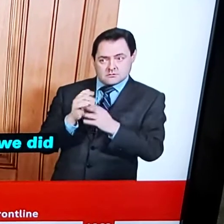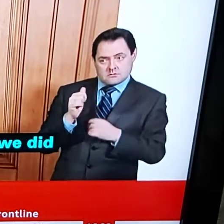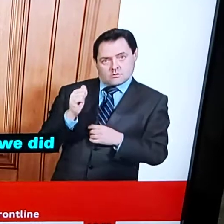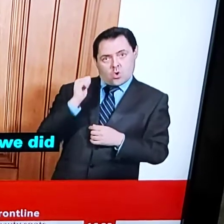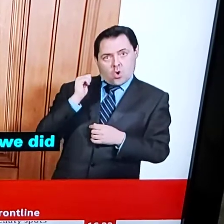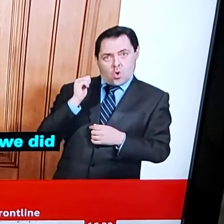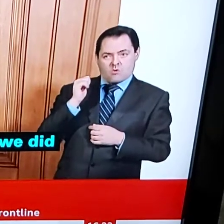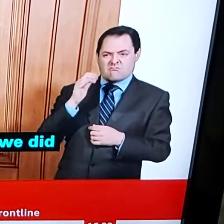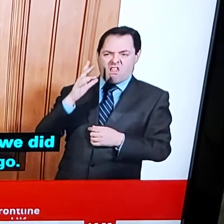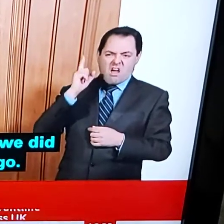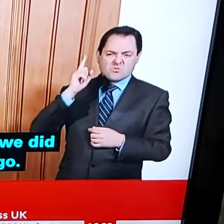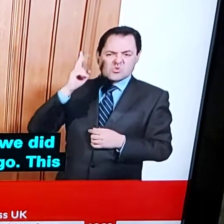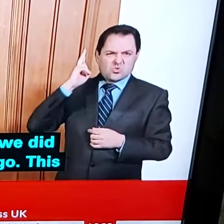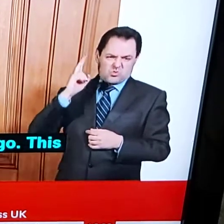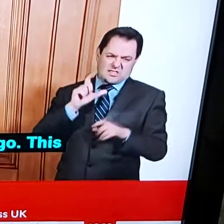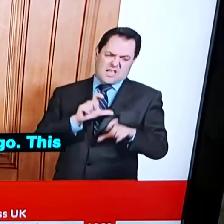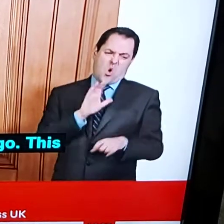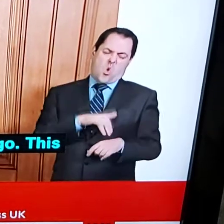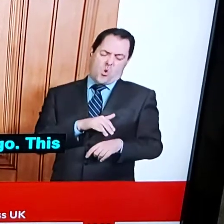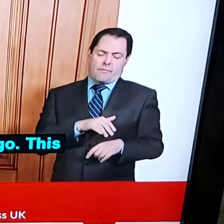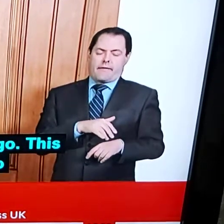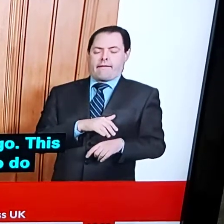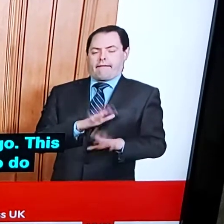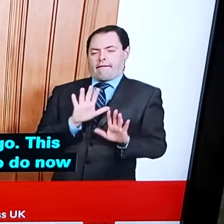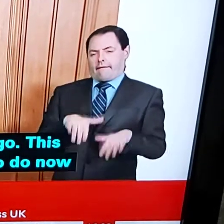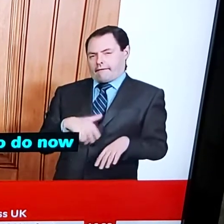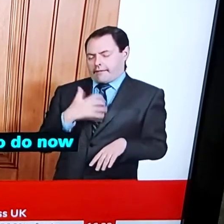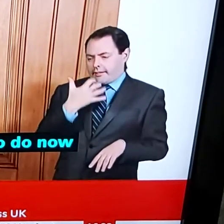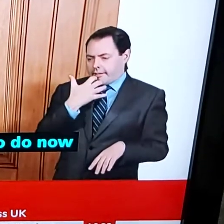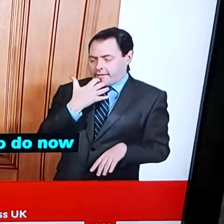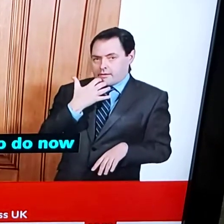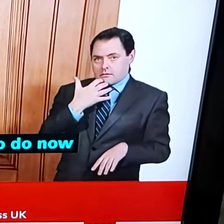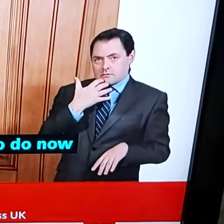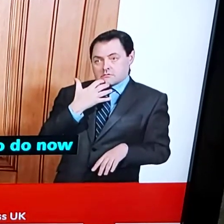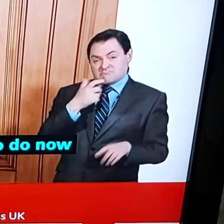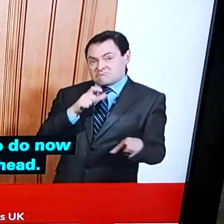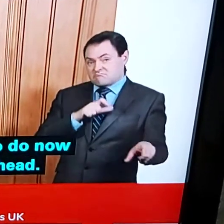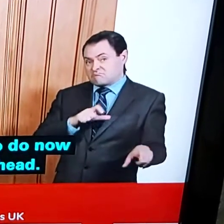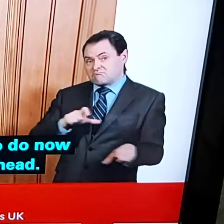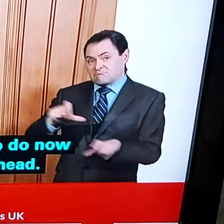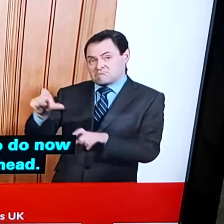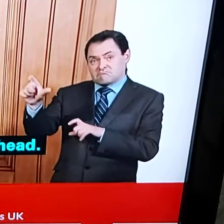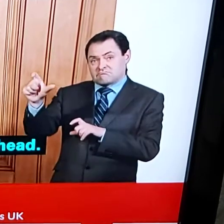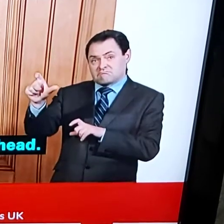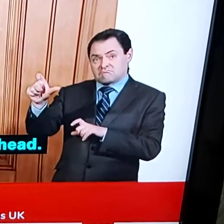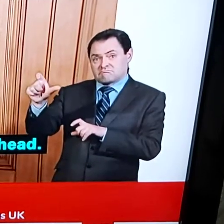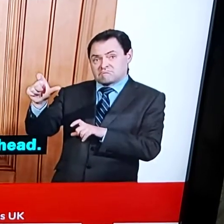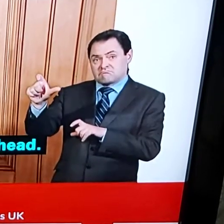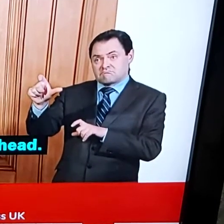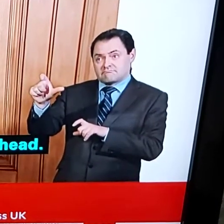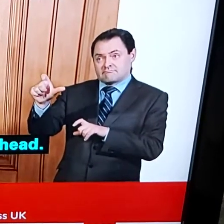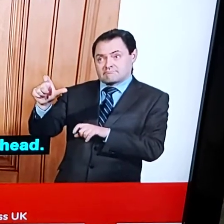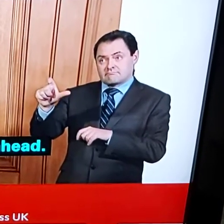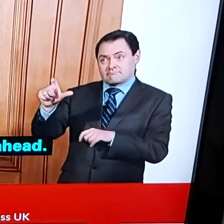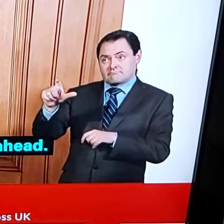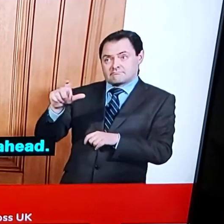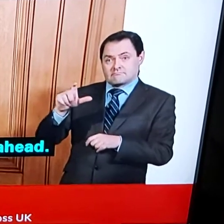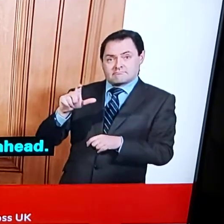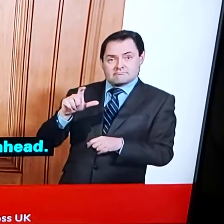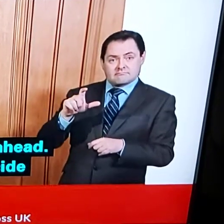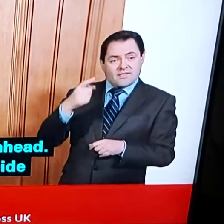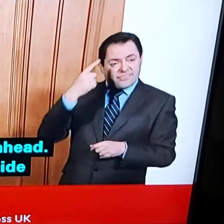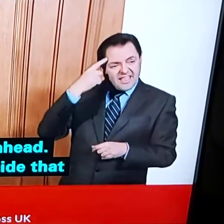and in the days and weeks ahead. Because if we somehow decide that we need to take our foot off the pedal, if